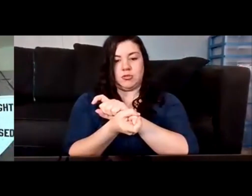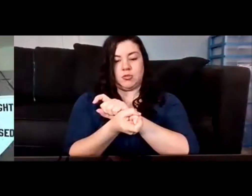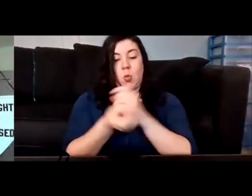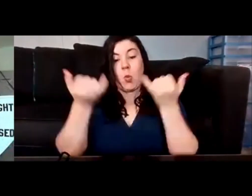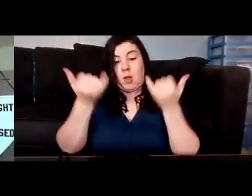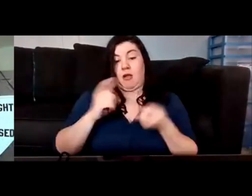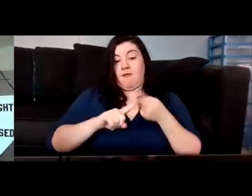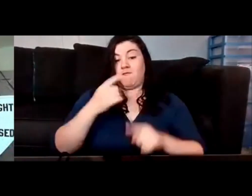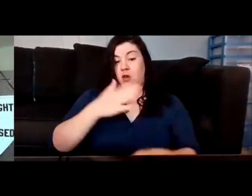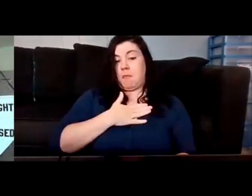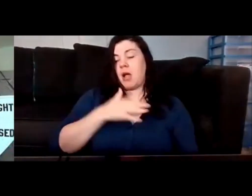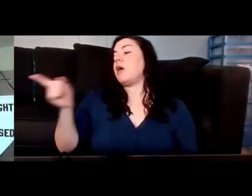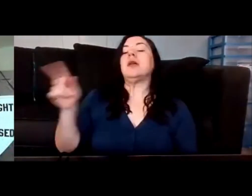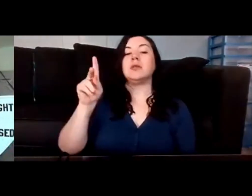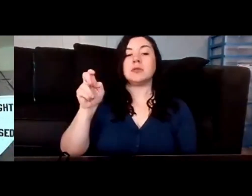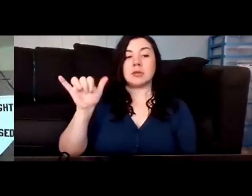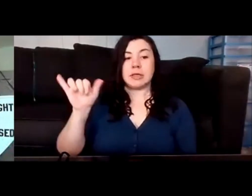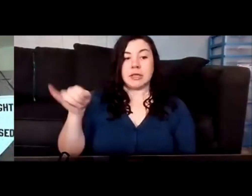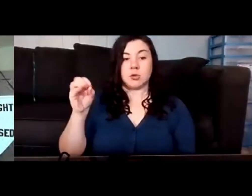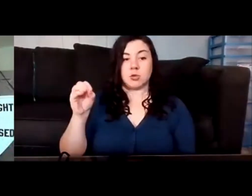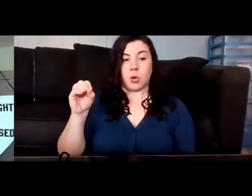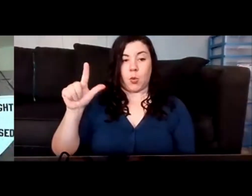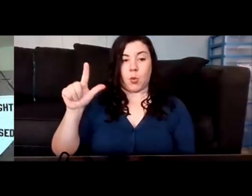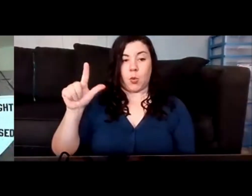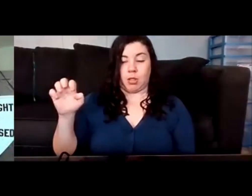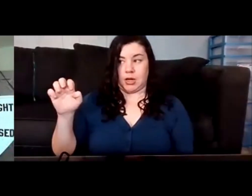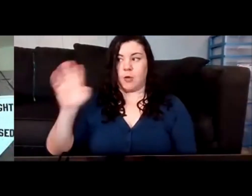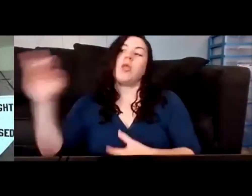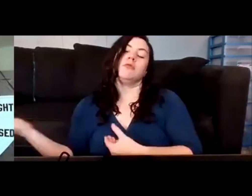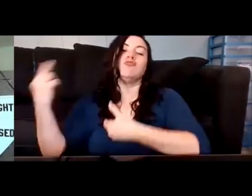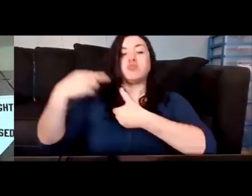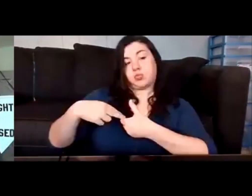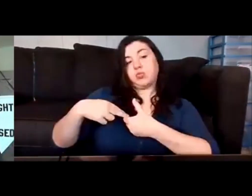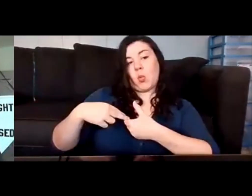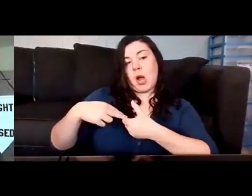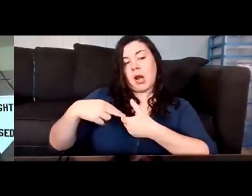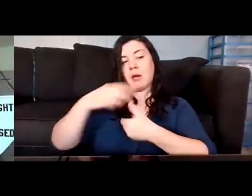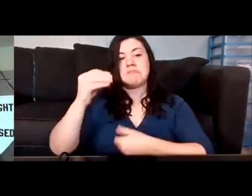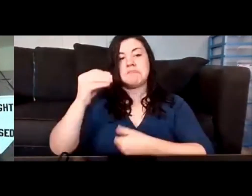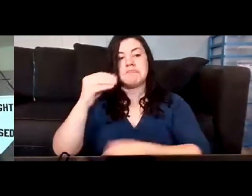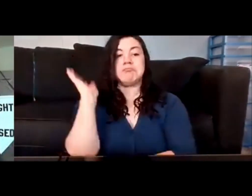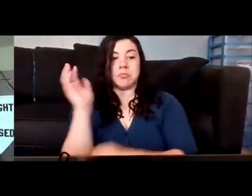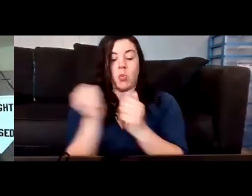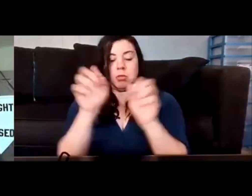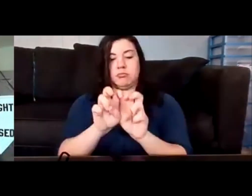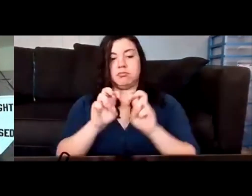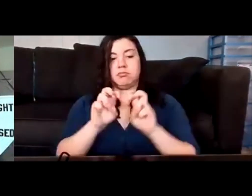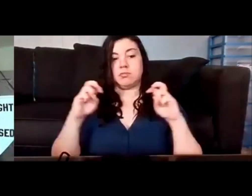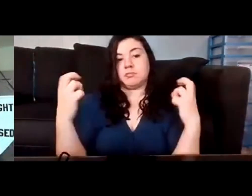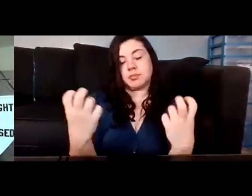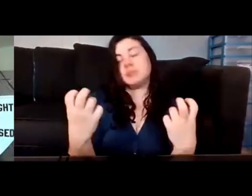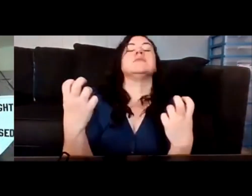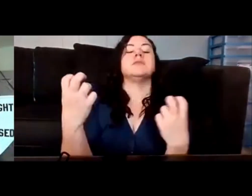colleague Kijo Lee here, who's going to be joining me this afternoon and co-moderating this roundtable. Black trauma and